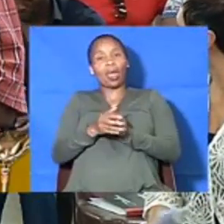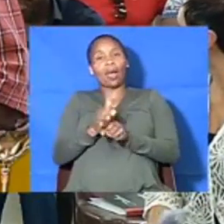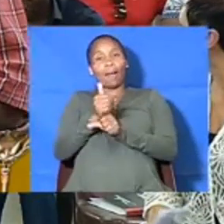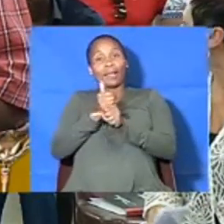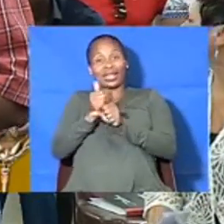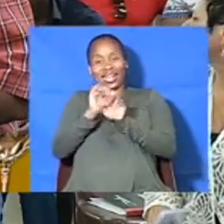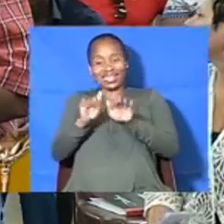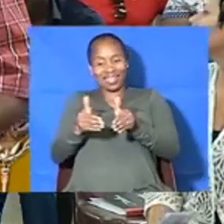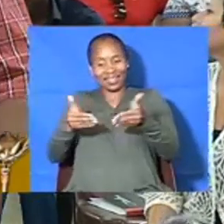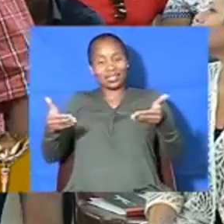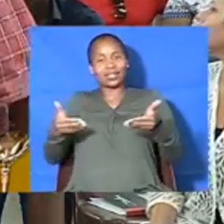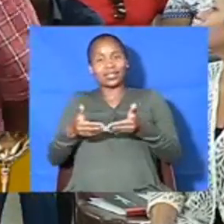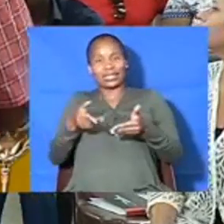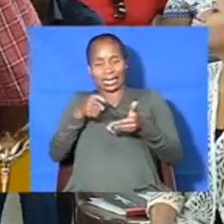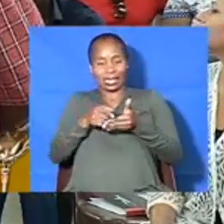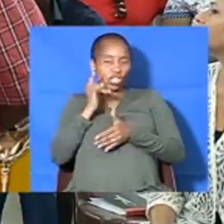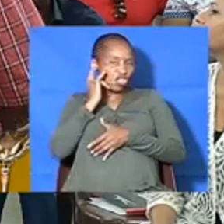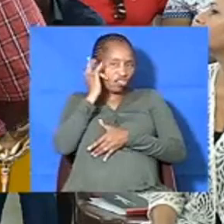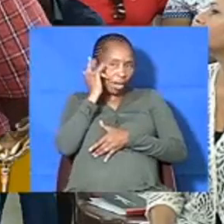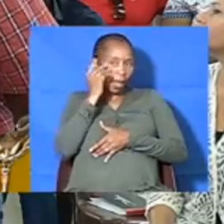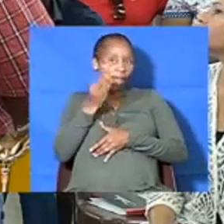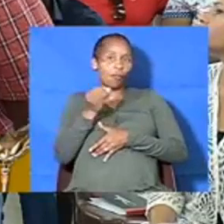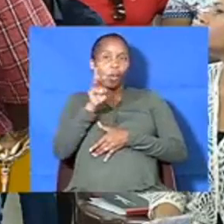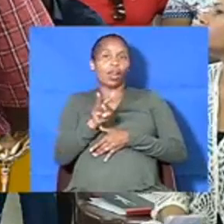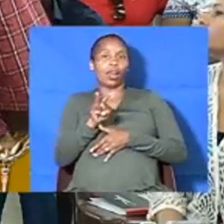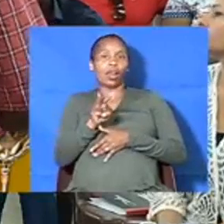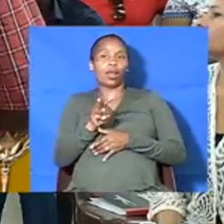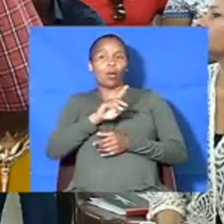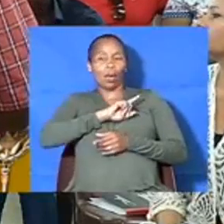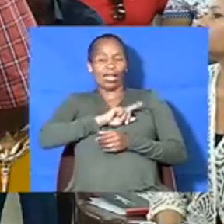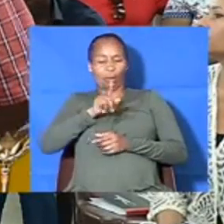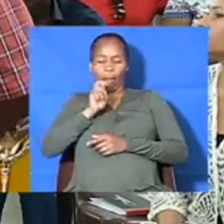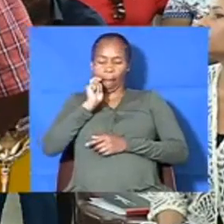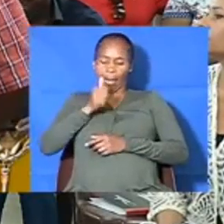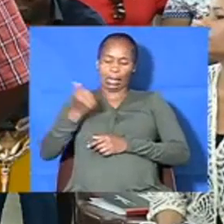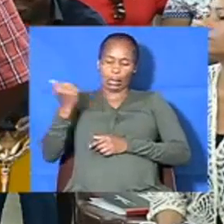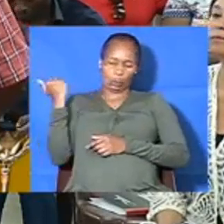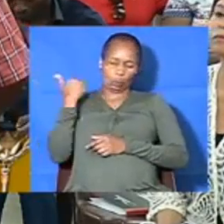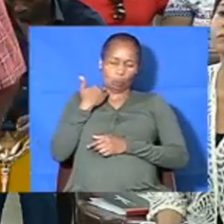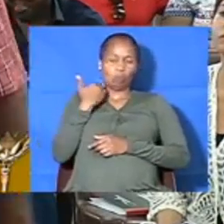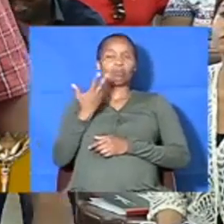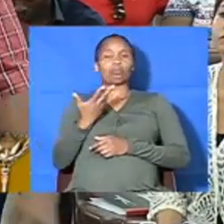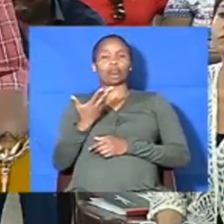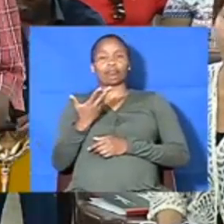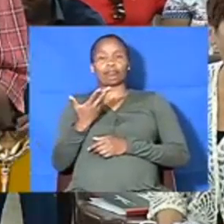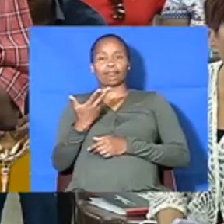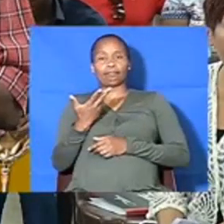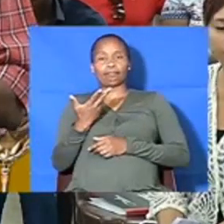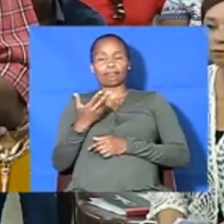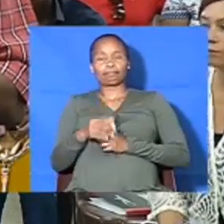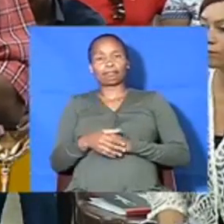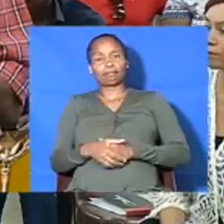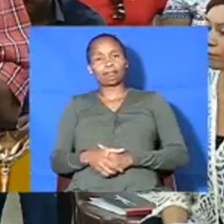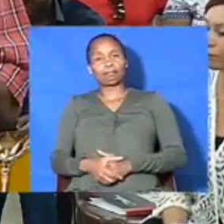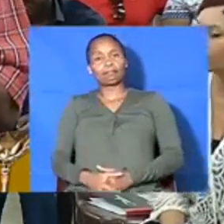like a solution. Ke be ke nka se ba tshusetse fela ke be ke tla le tharollo. According to my spiritual level,